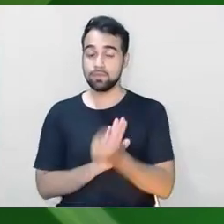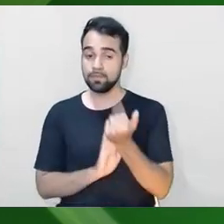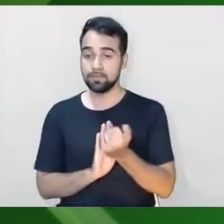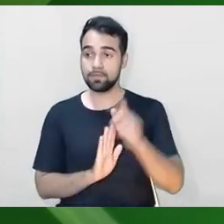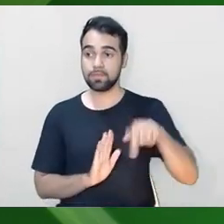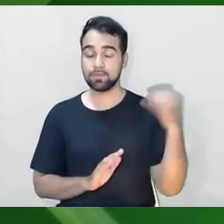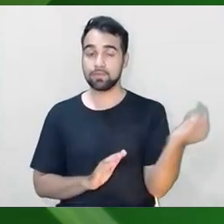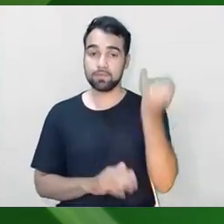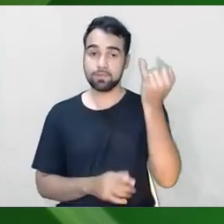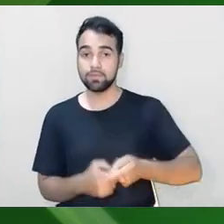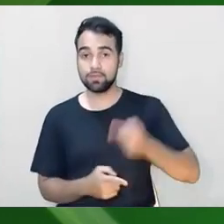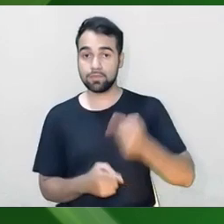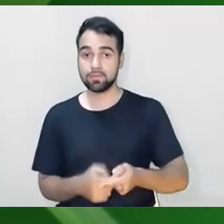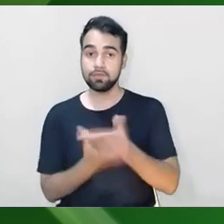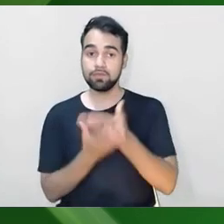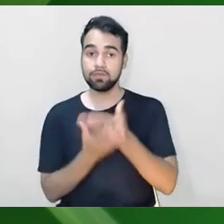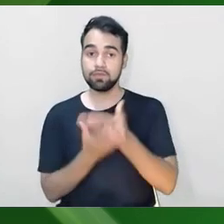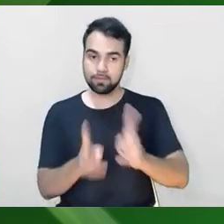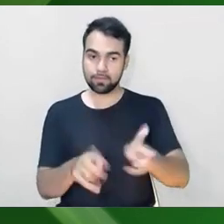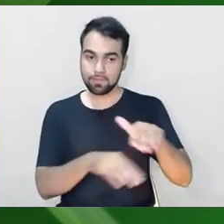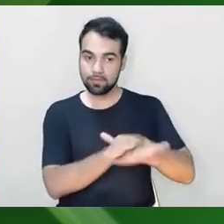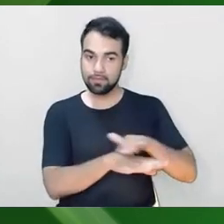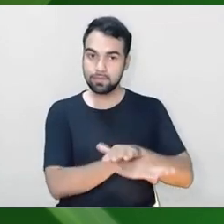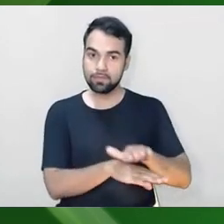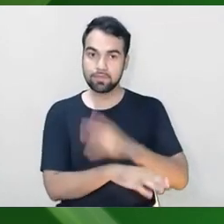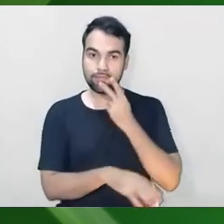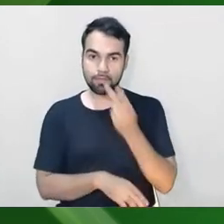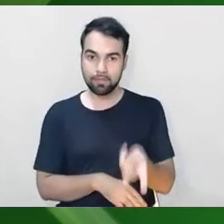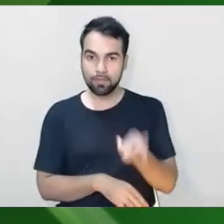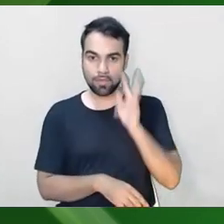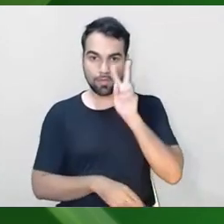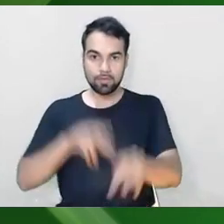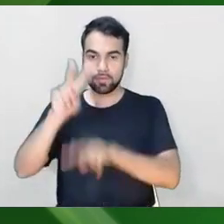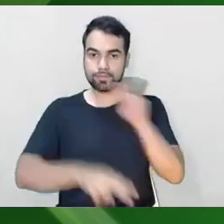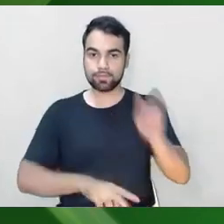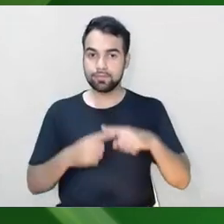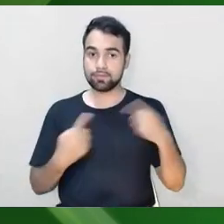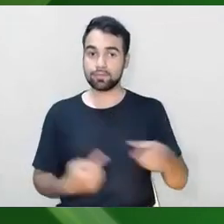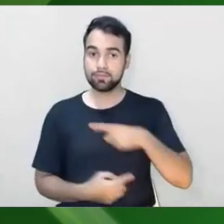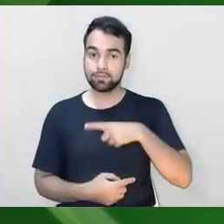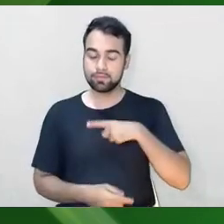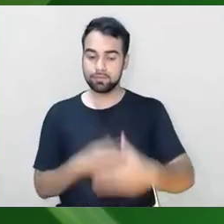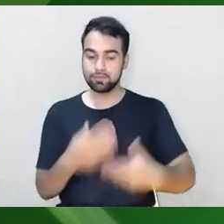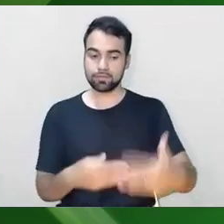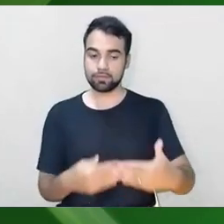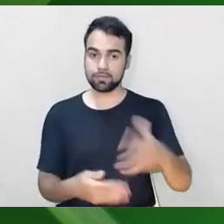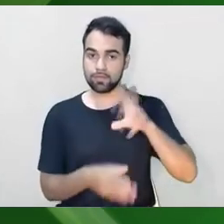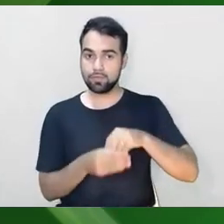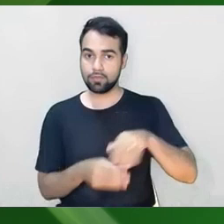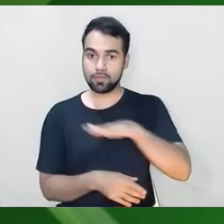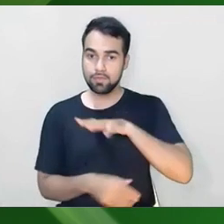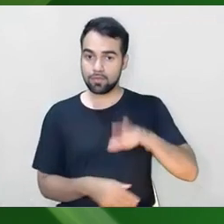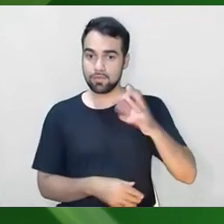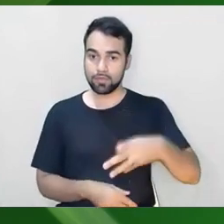Drawing is interesting for you to think about. I'm going to talk about observability? Do I have a processes